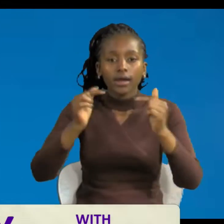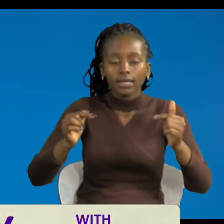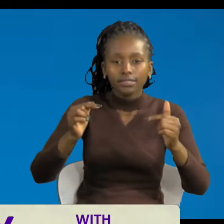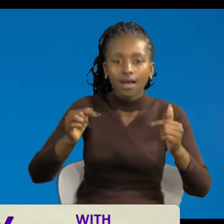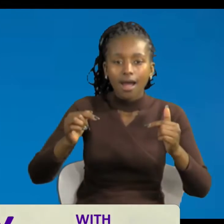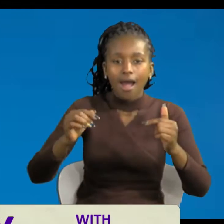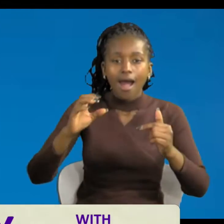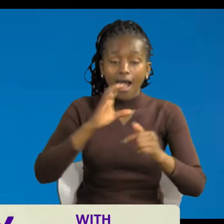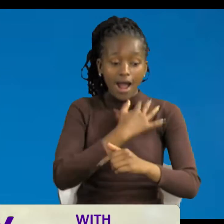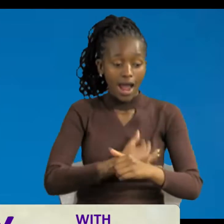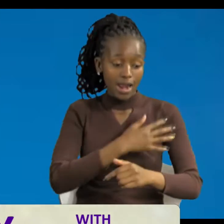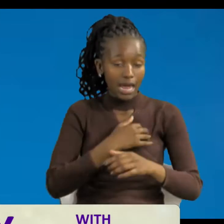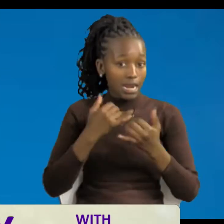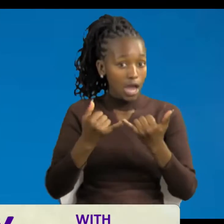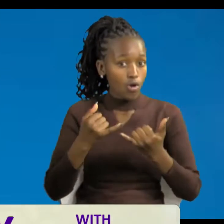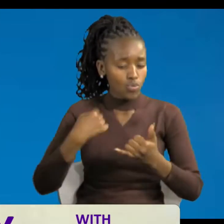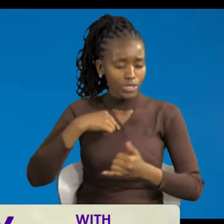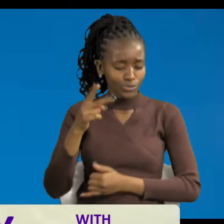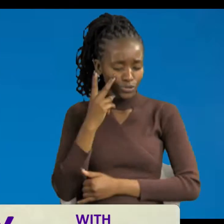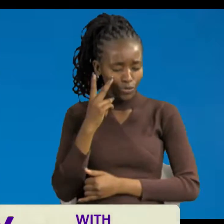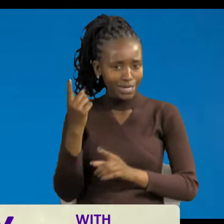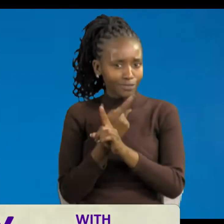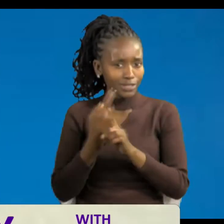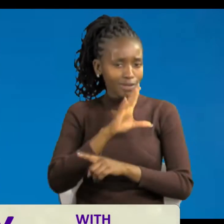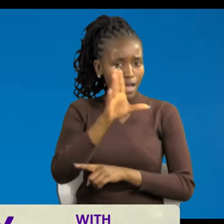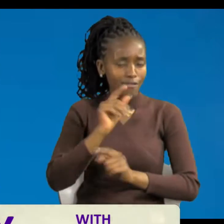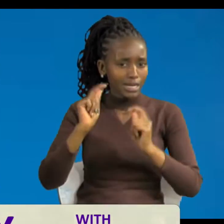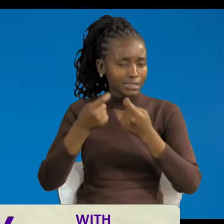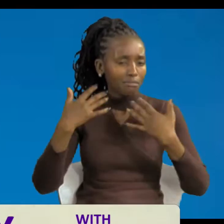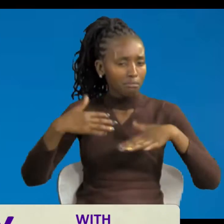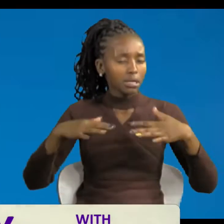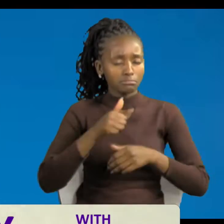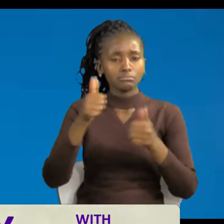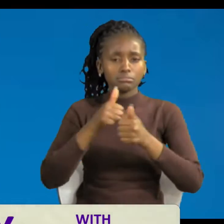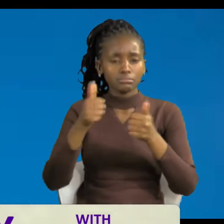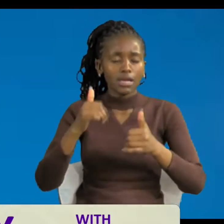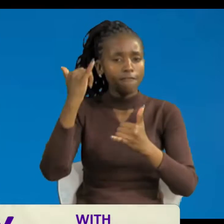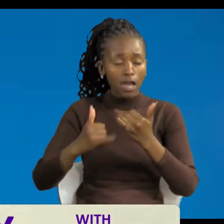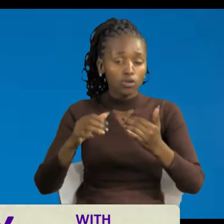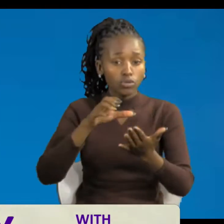Canada. So we are seeing a trend where African teams are doing really well in the finals, and